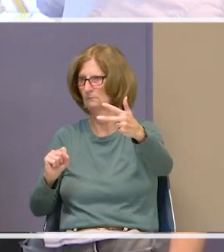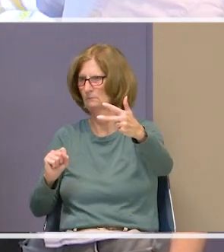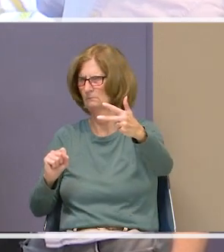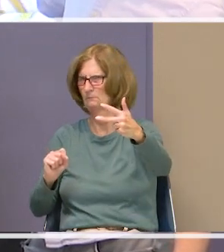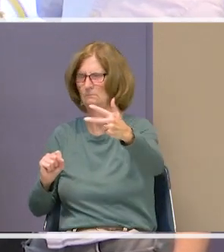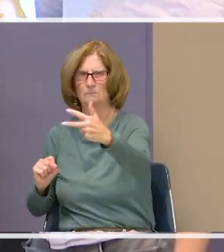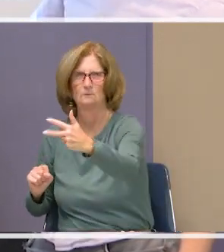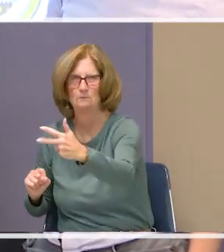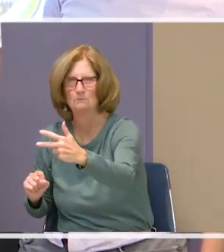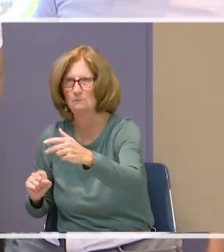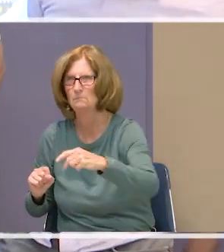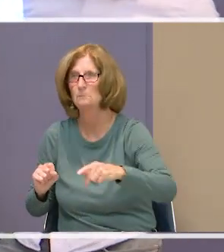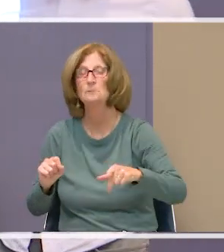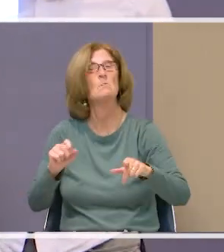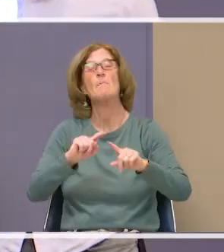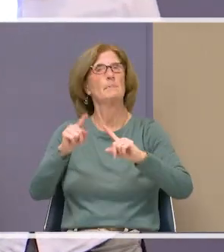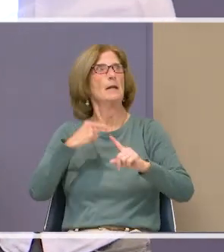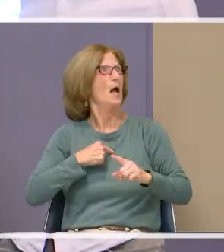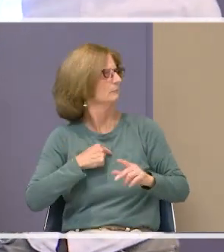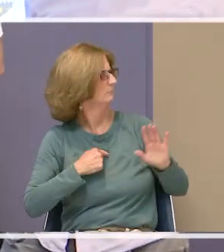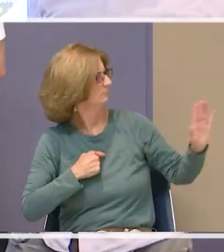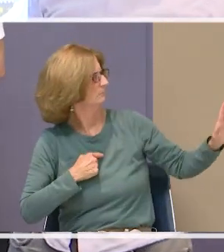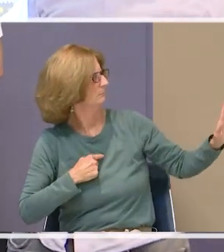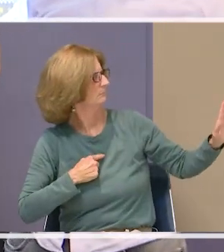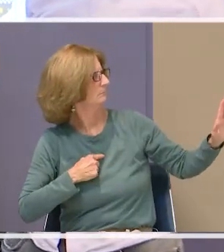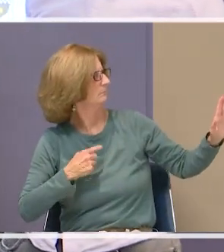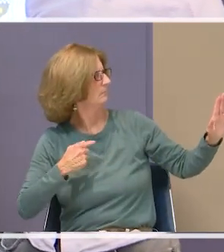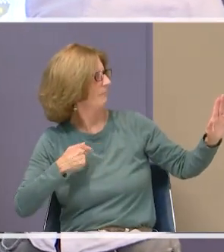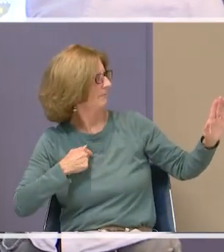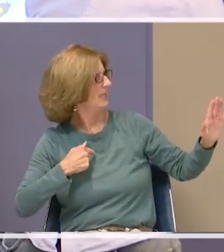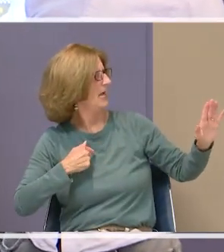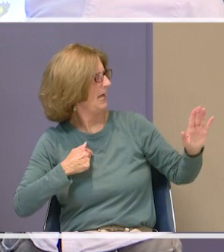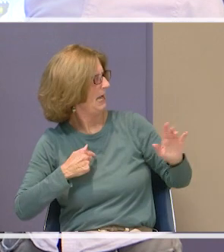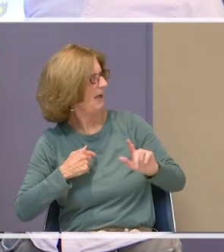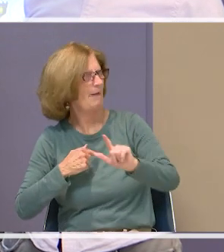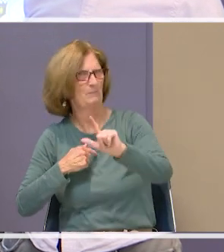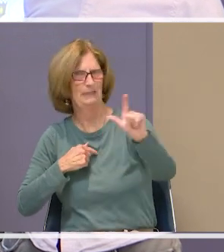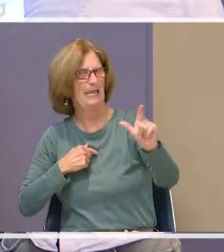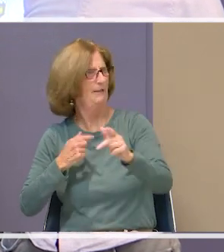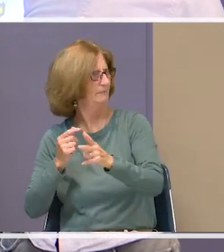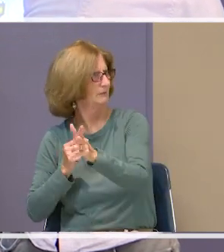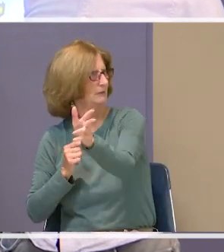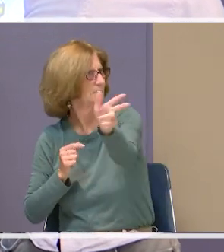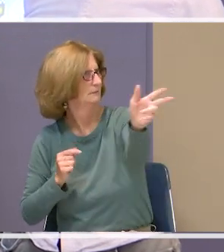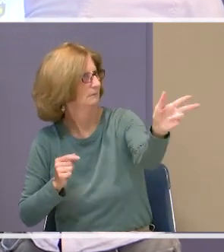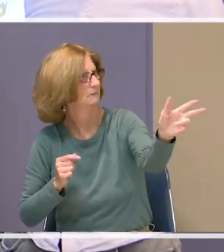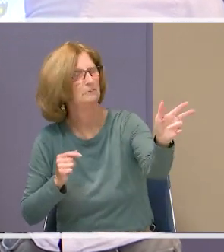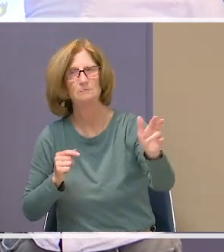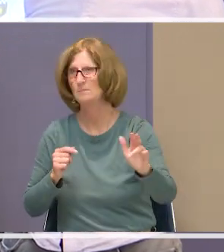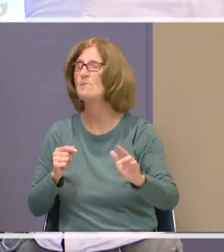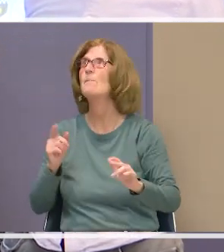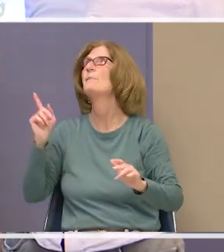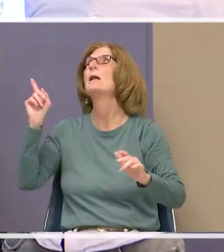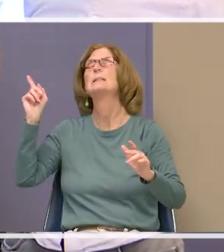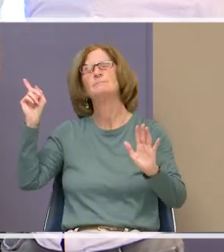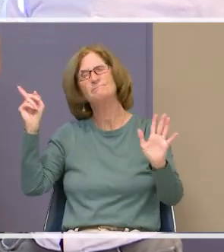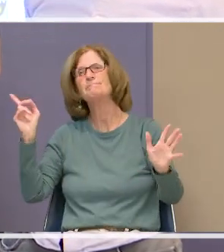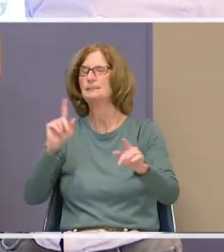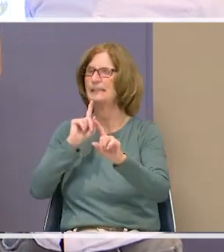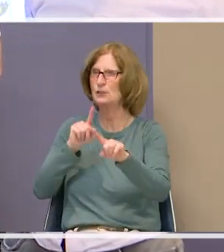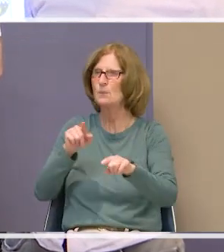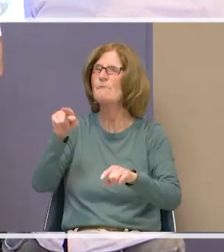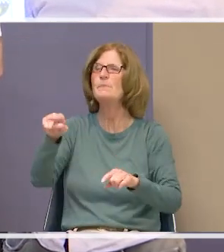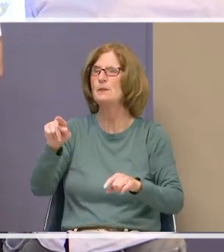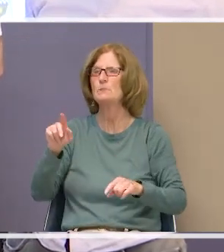stop. And if you're making that left turn, is there any way to get a left turn signal? That, I